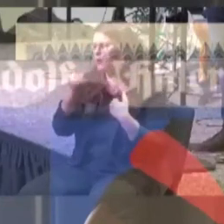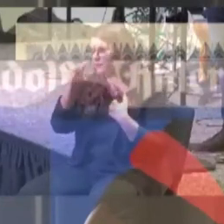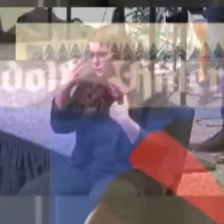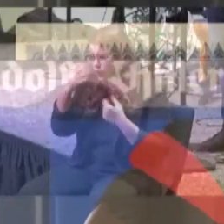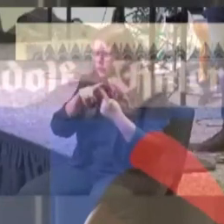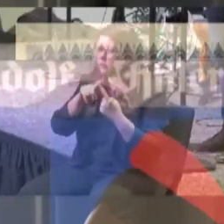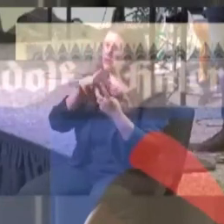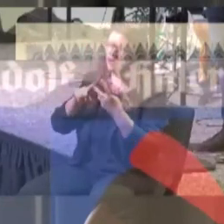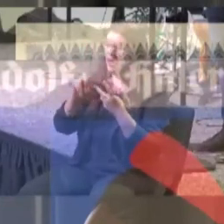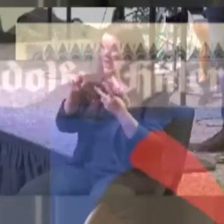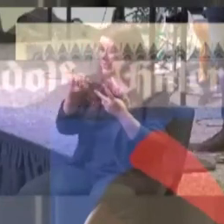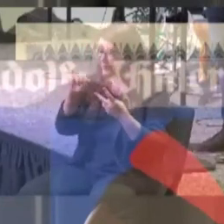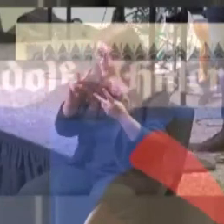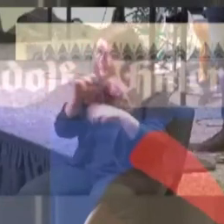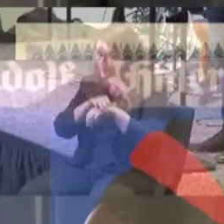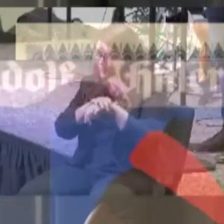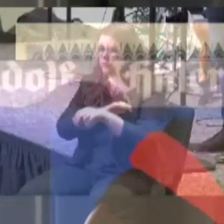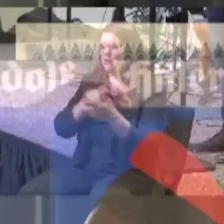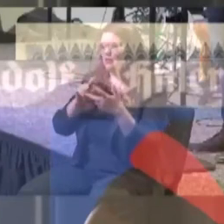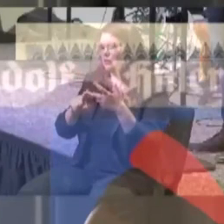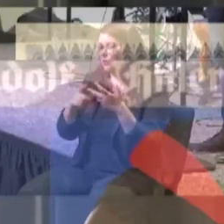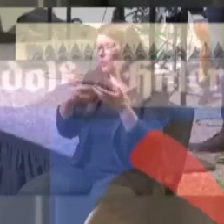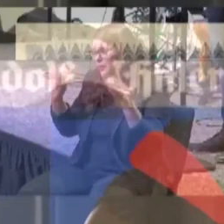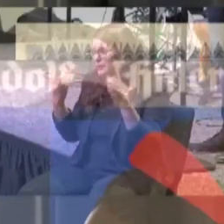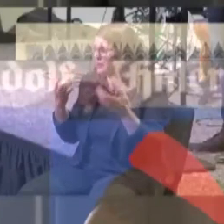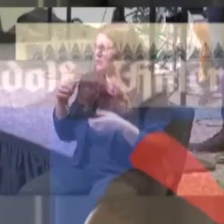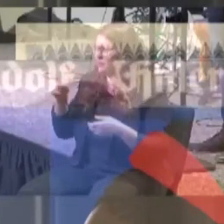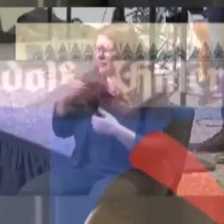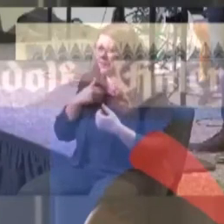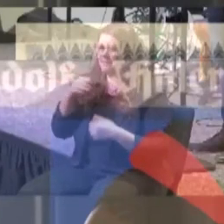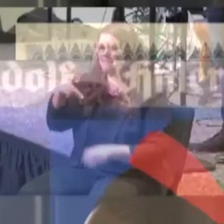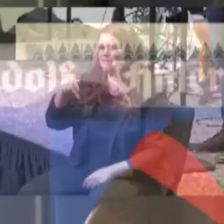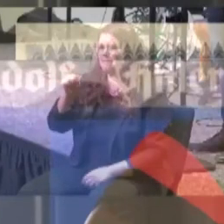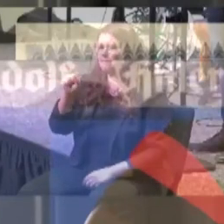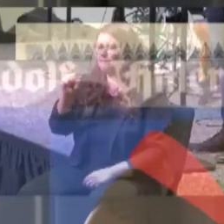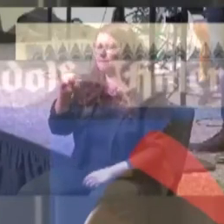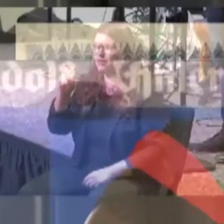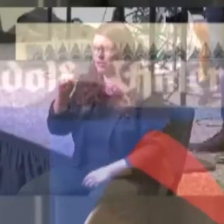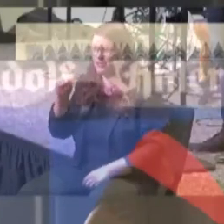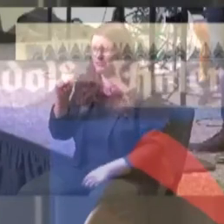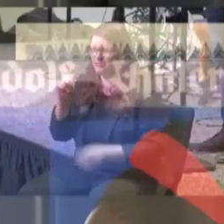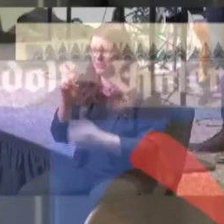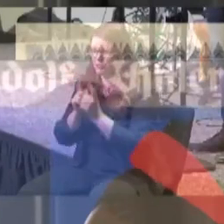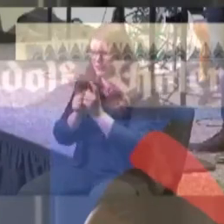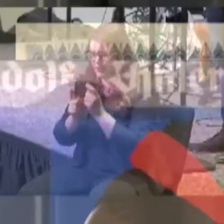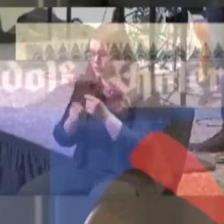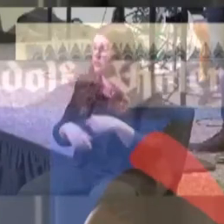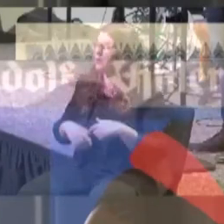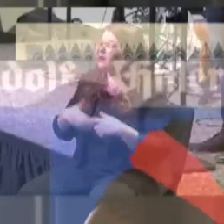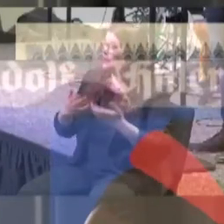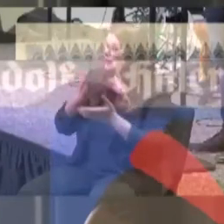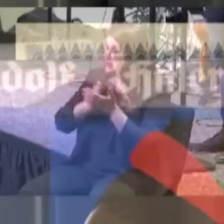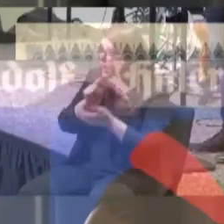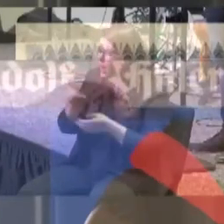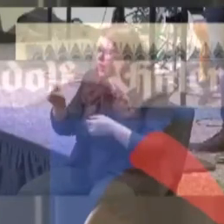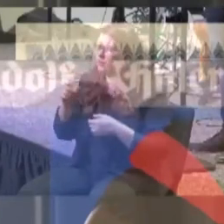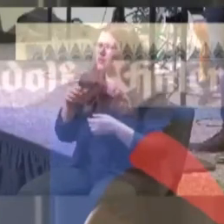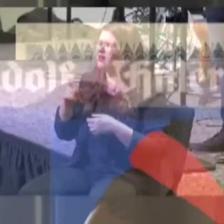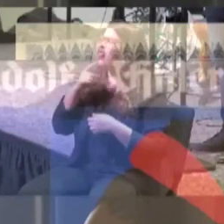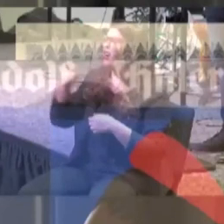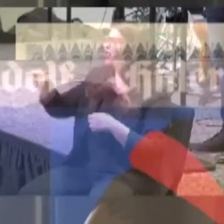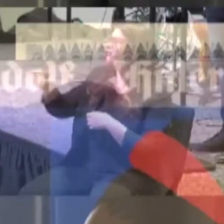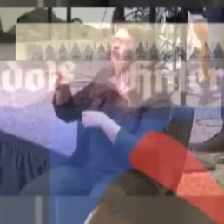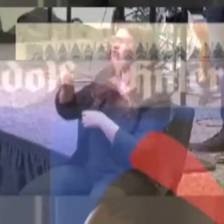and Charismatics, the Passion Translation. The charge of ideological distortion or even weaponizing the Bible has been aimed